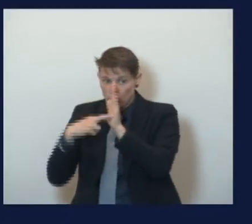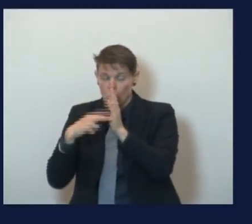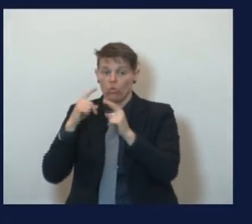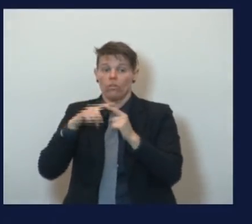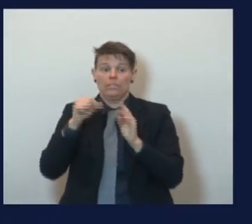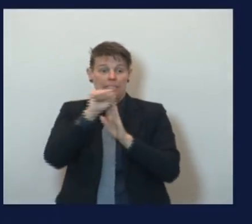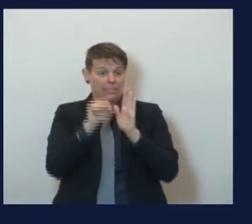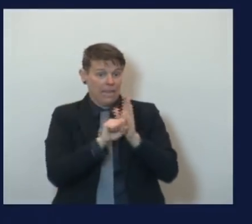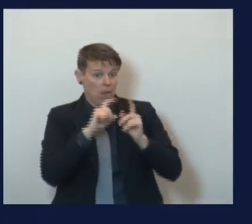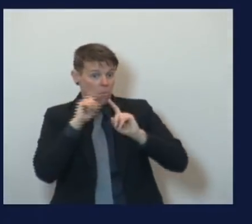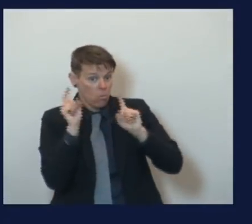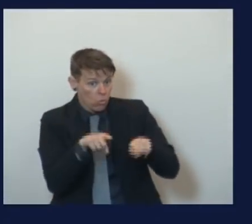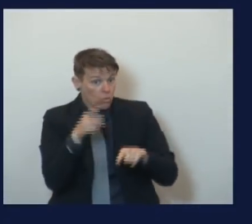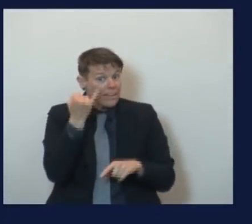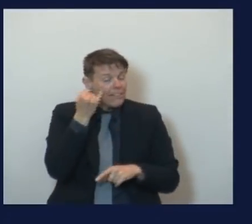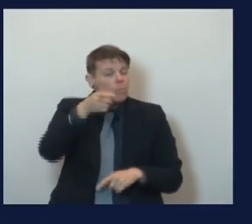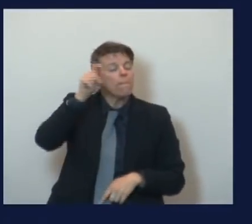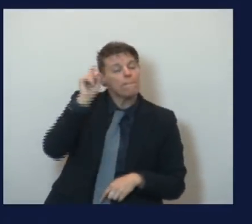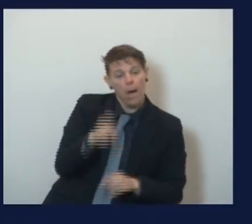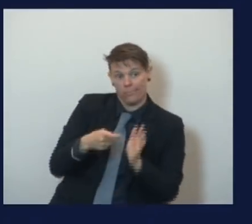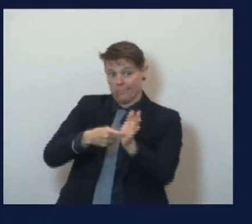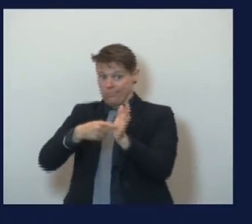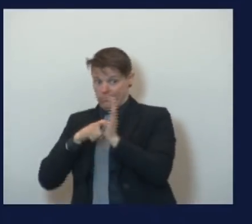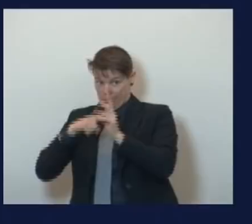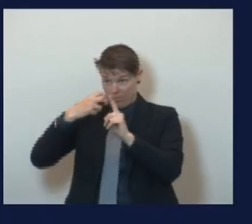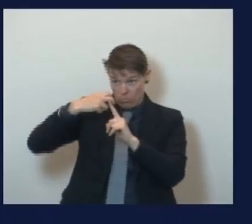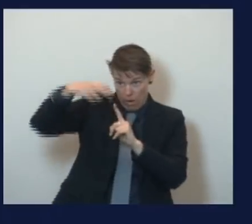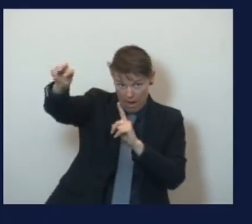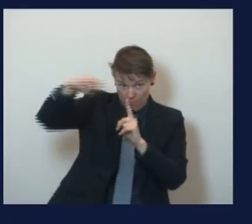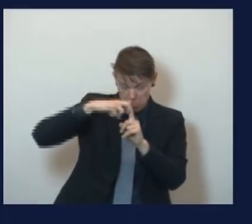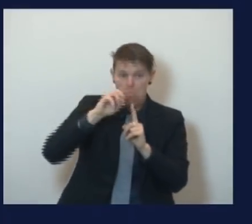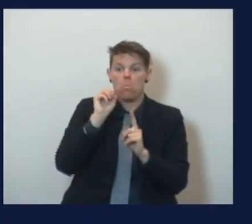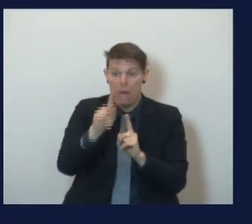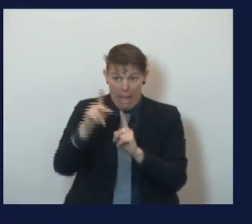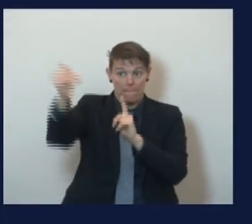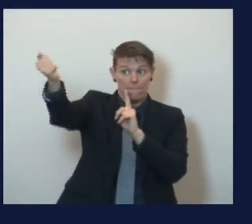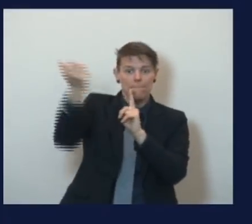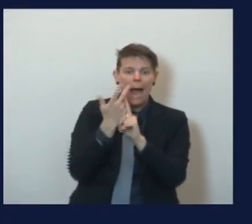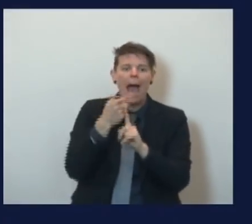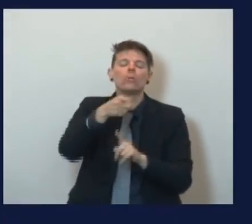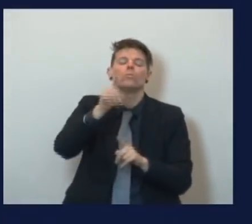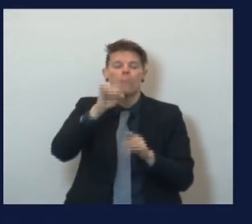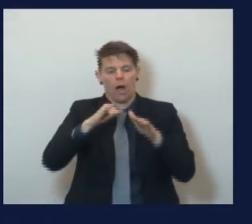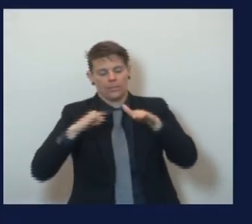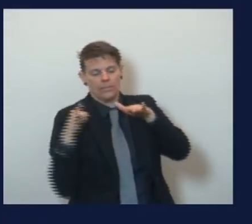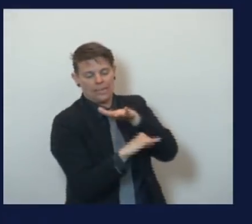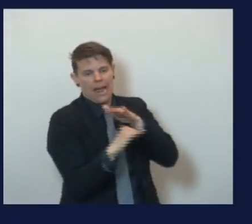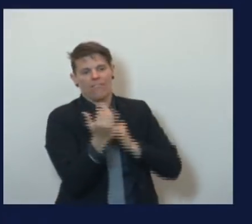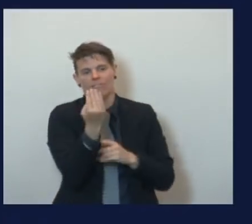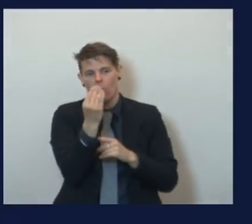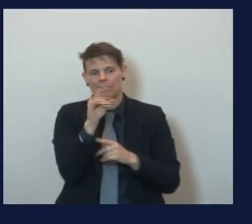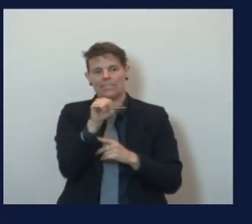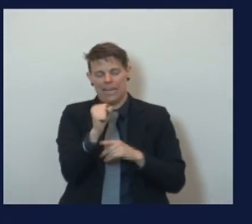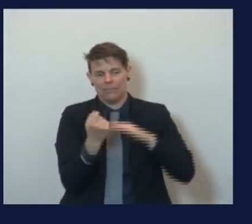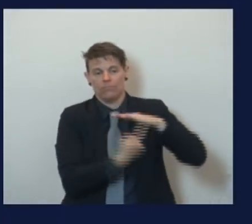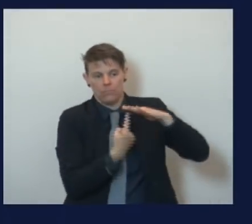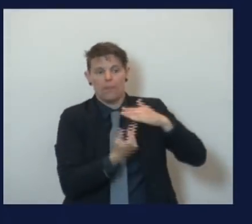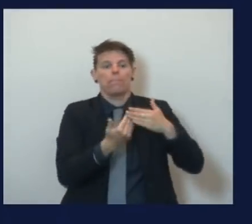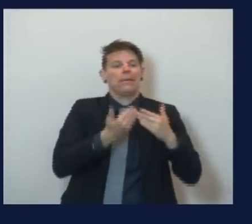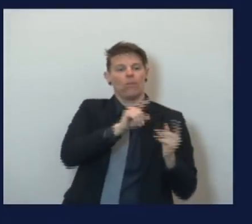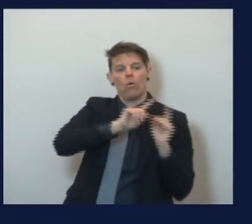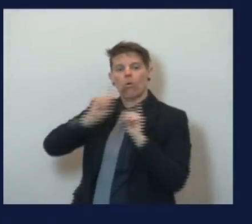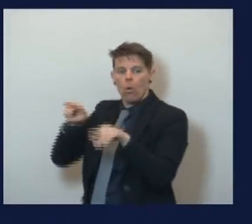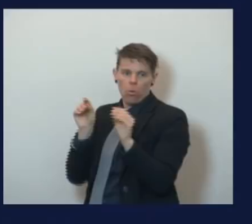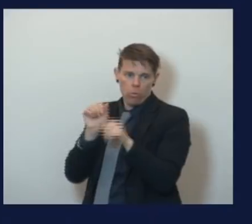travel for work, you're 14 days when you come back in before you can return to work. I can tell you our bases are adhering to that, and I